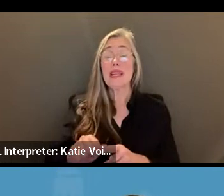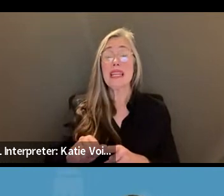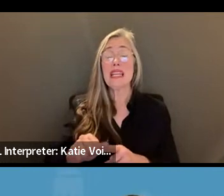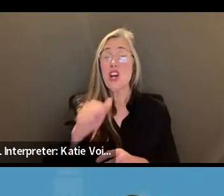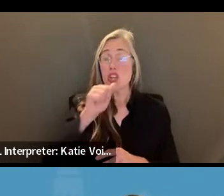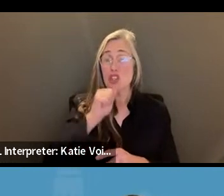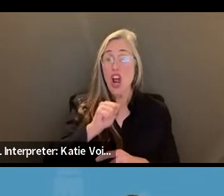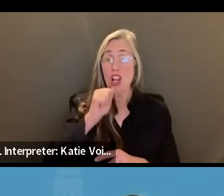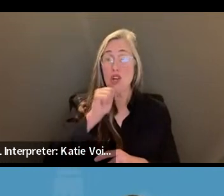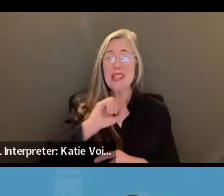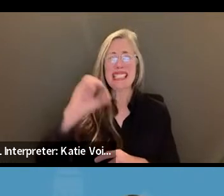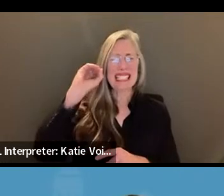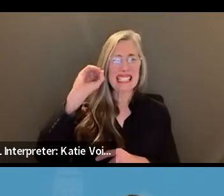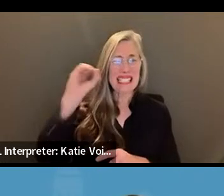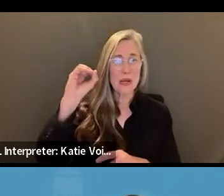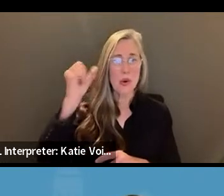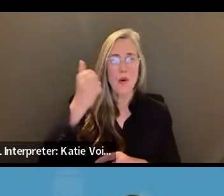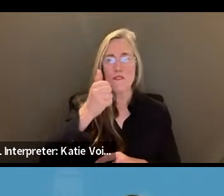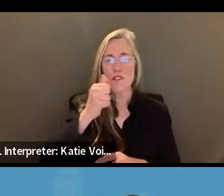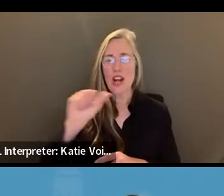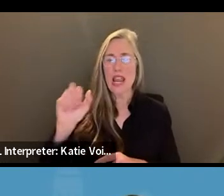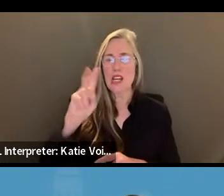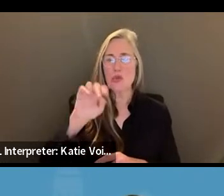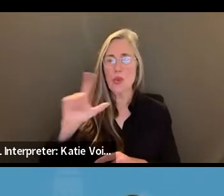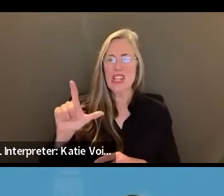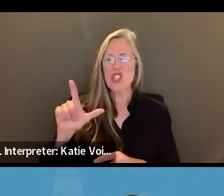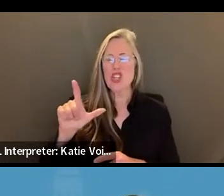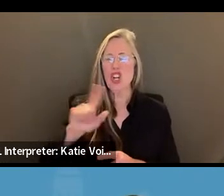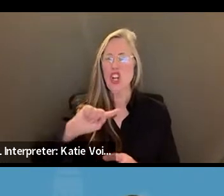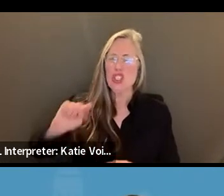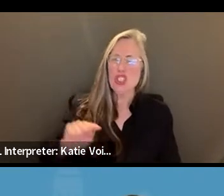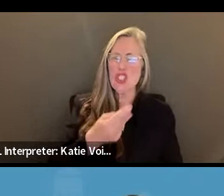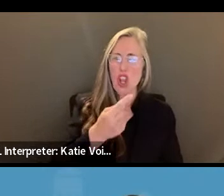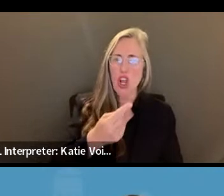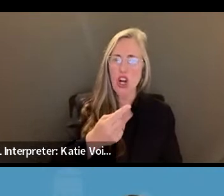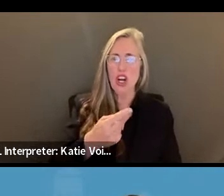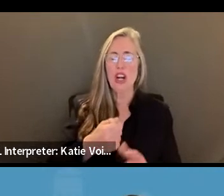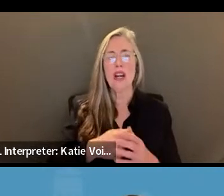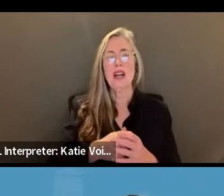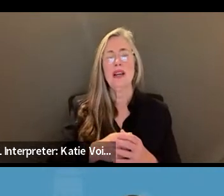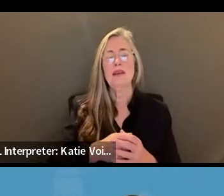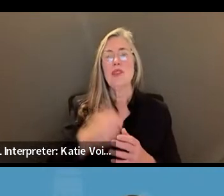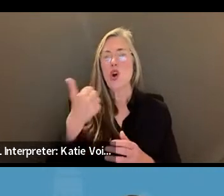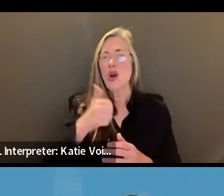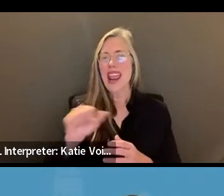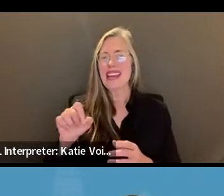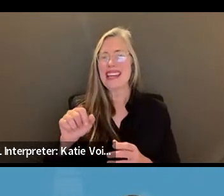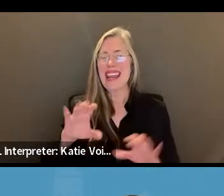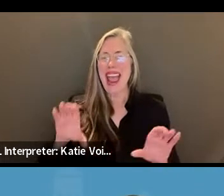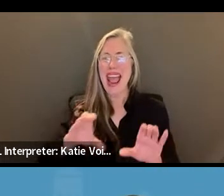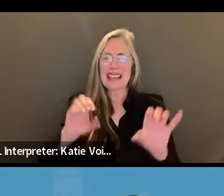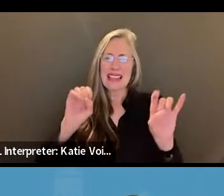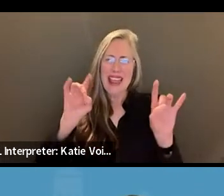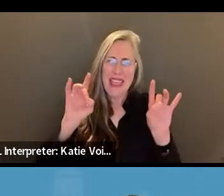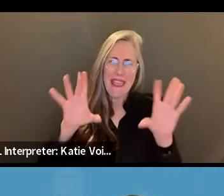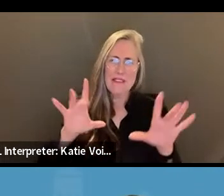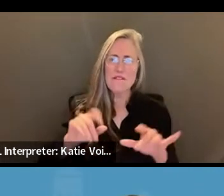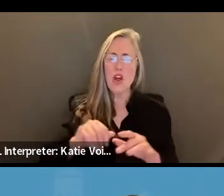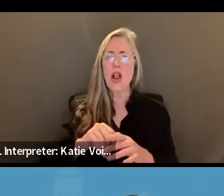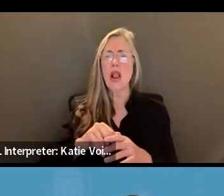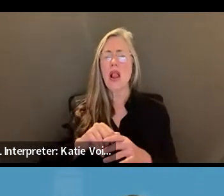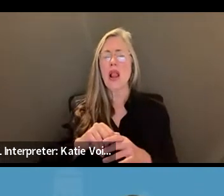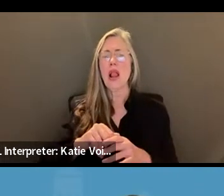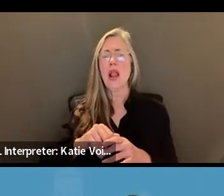any racial slur, and zero tolerance for any hateful act, any tolerance for anyone